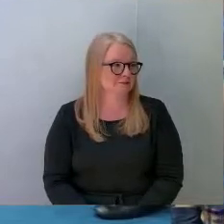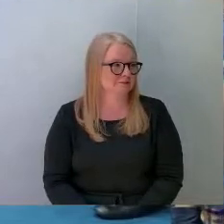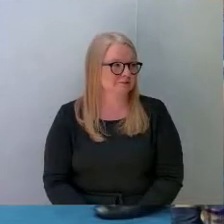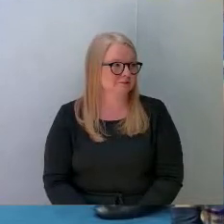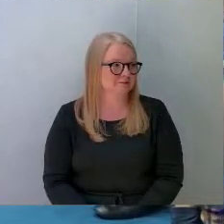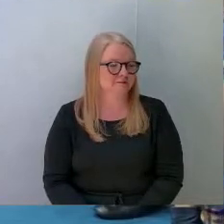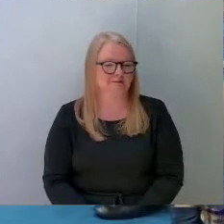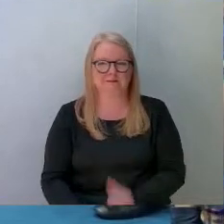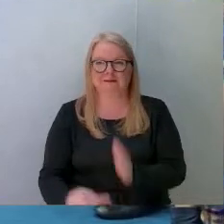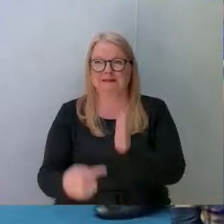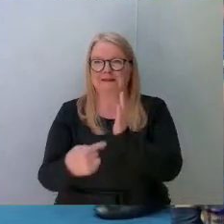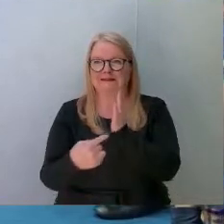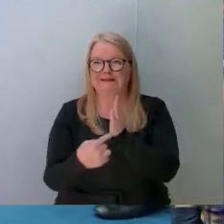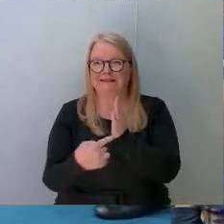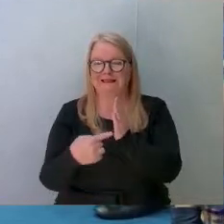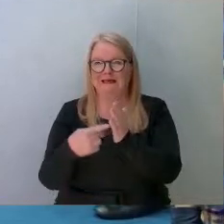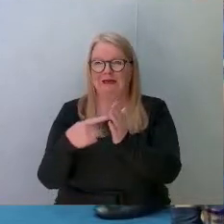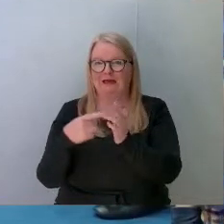Zee Cow.